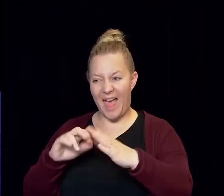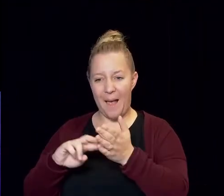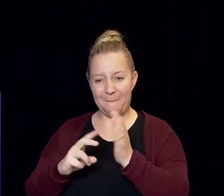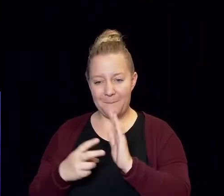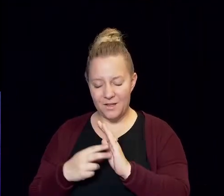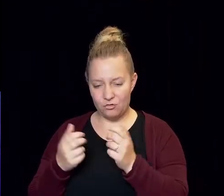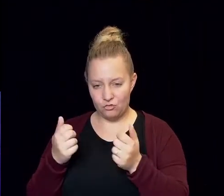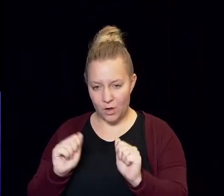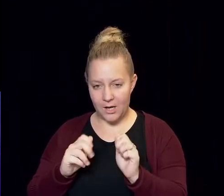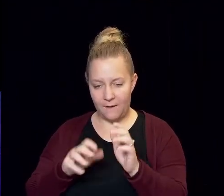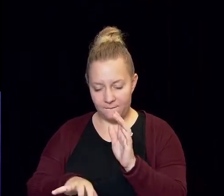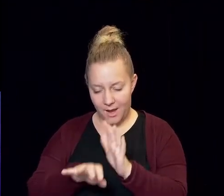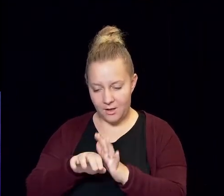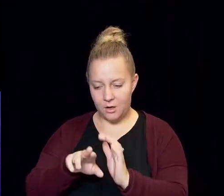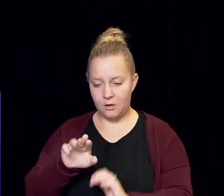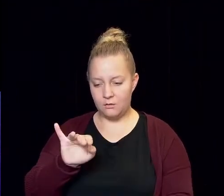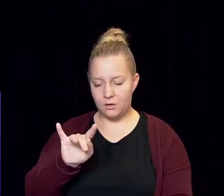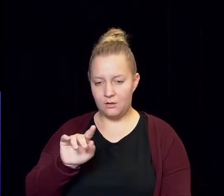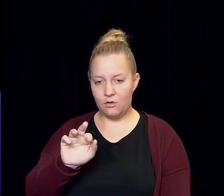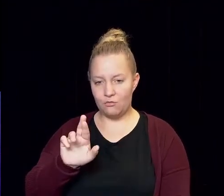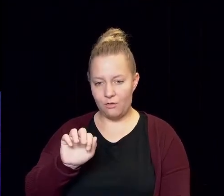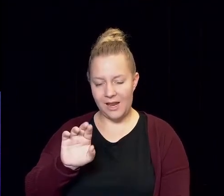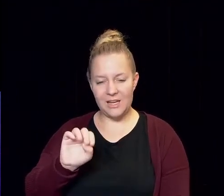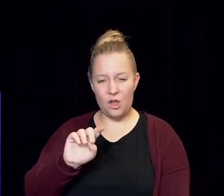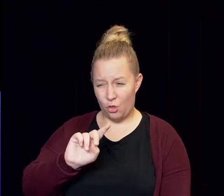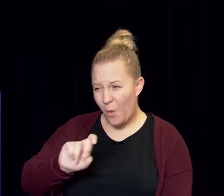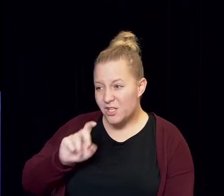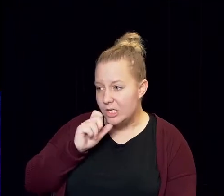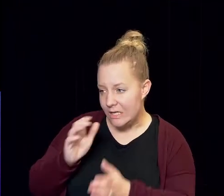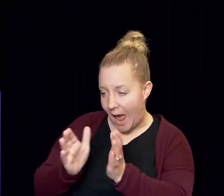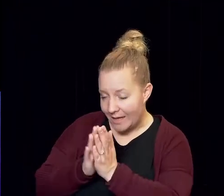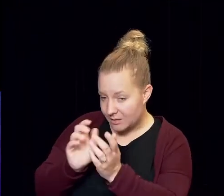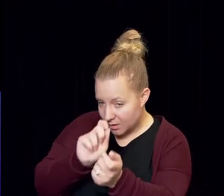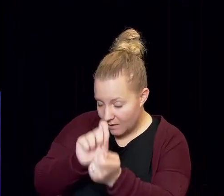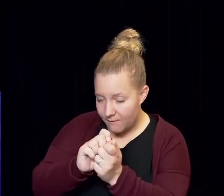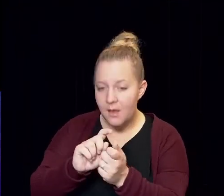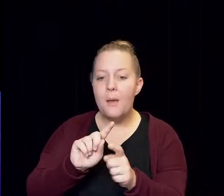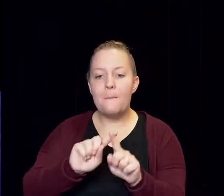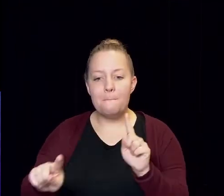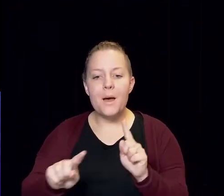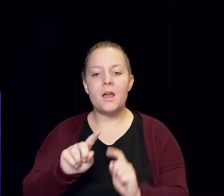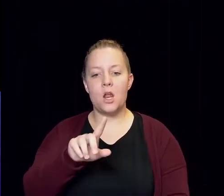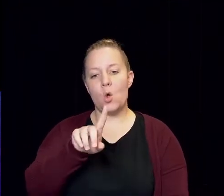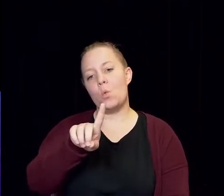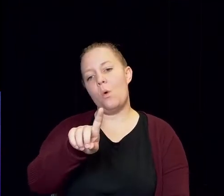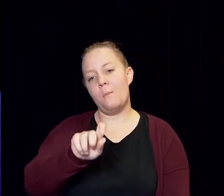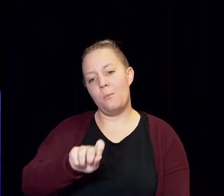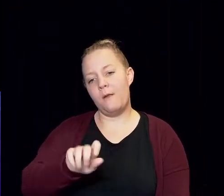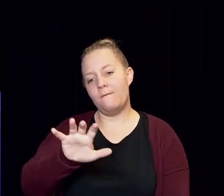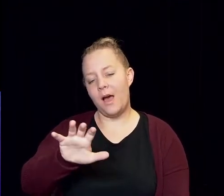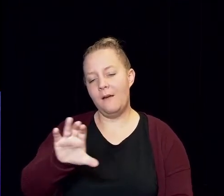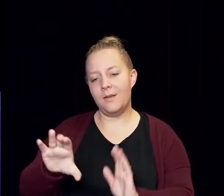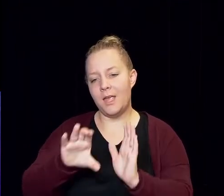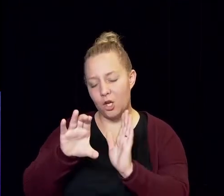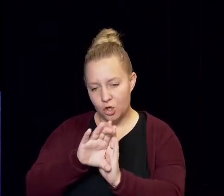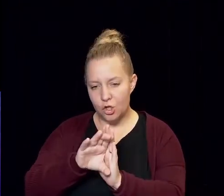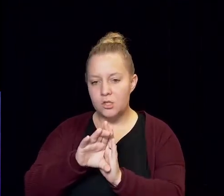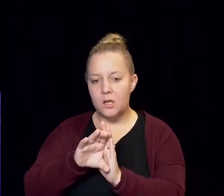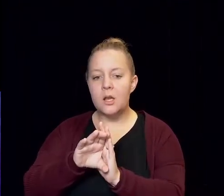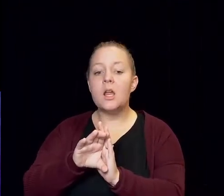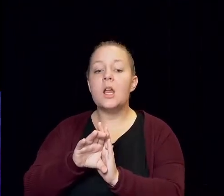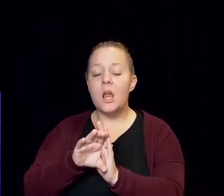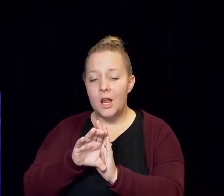find the unit rate, essentially, even though it didn't ask for that in the question. I would write 1.5 characters over 1 second, or you could even write that